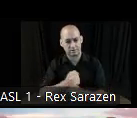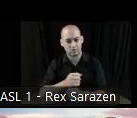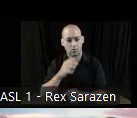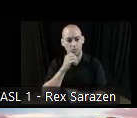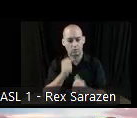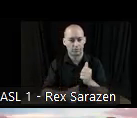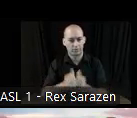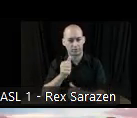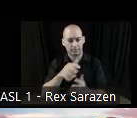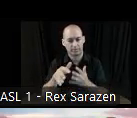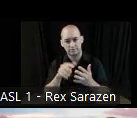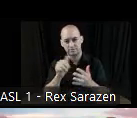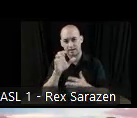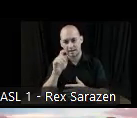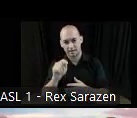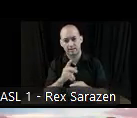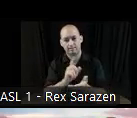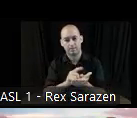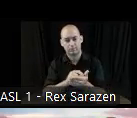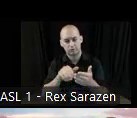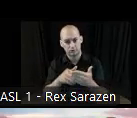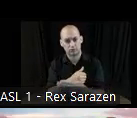new regulations, which